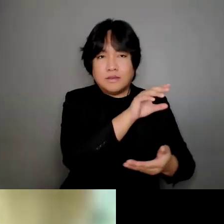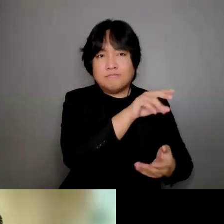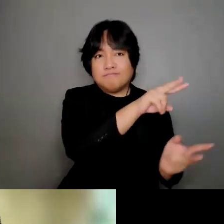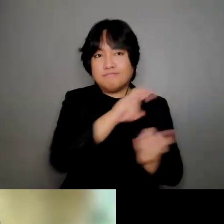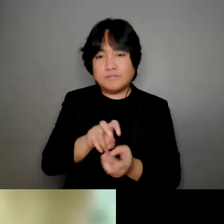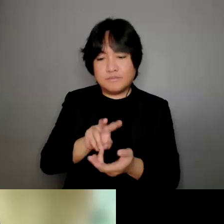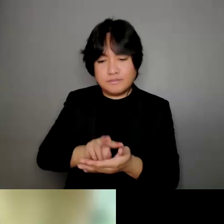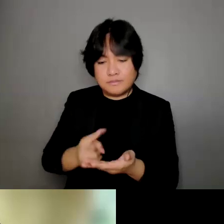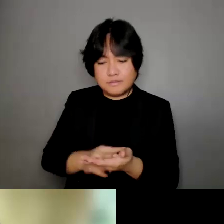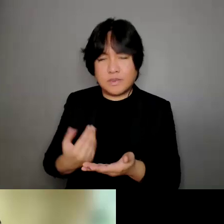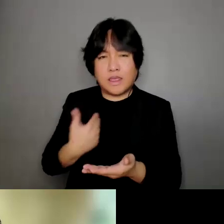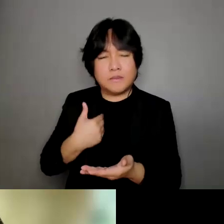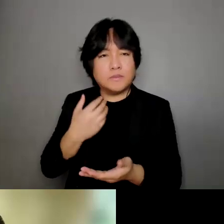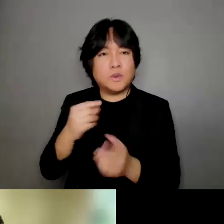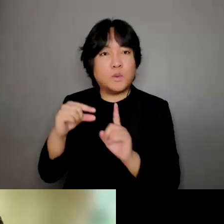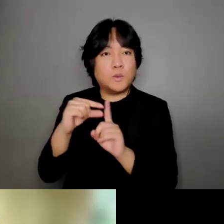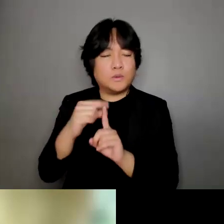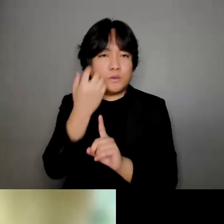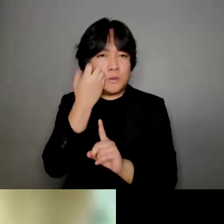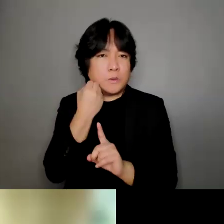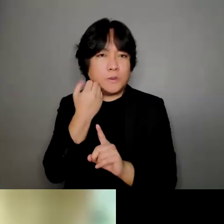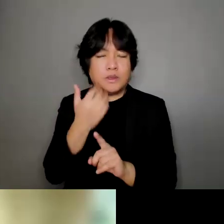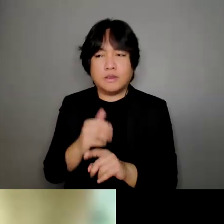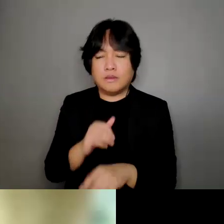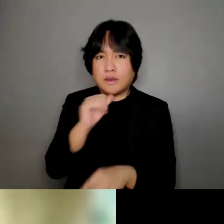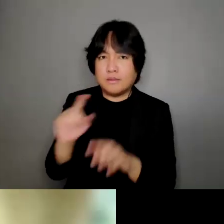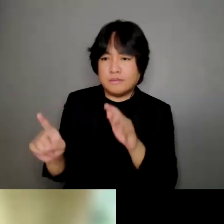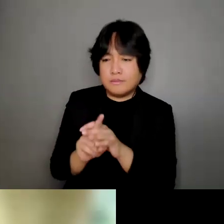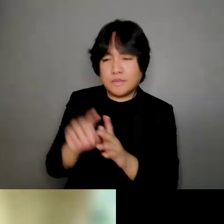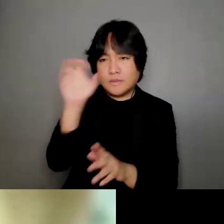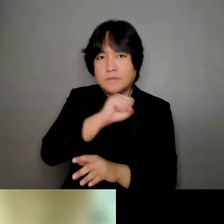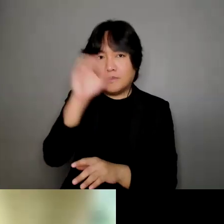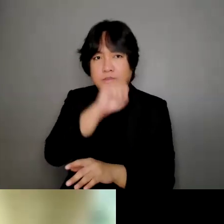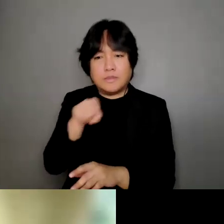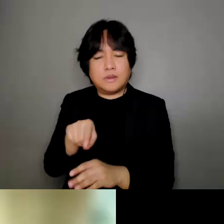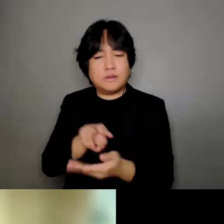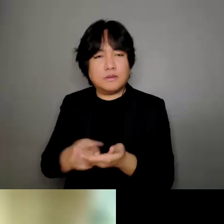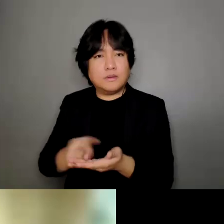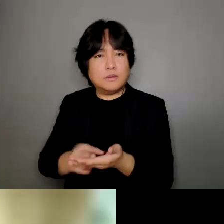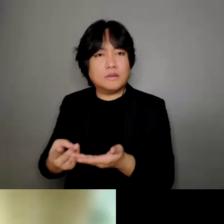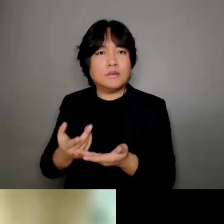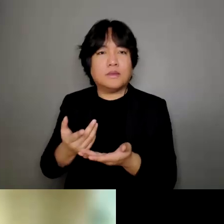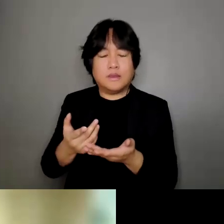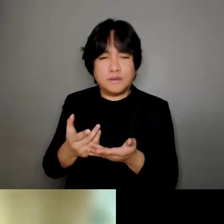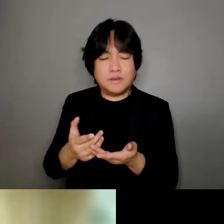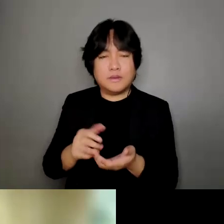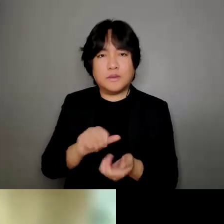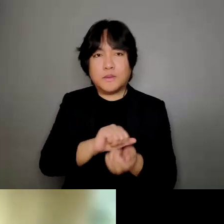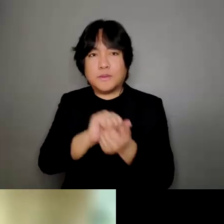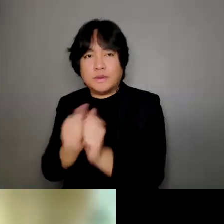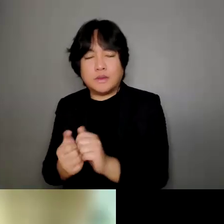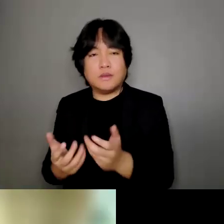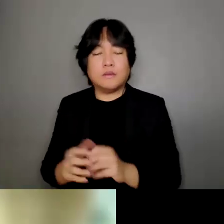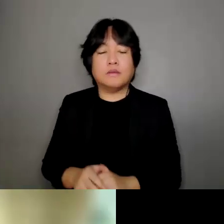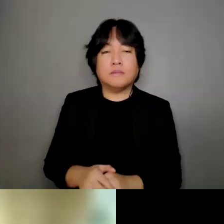And I experienced this because we did a national survey recently with LGBTQI